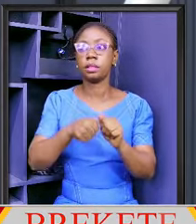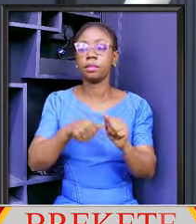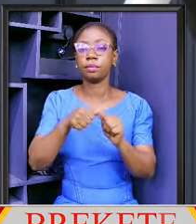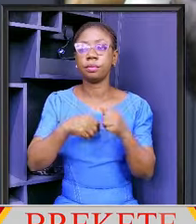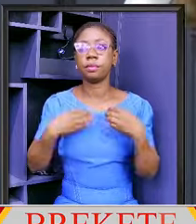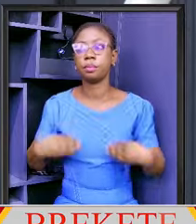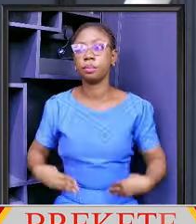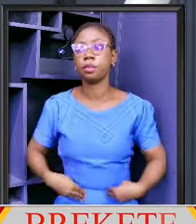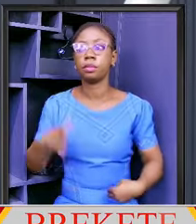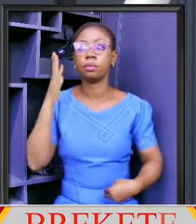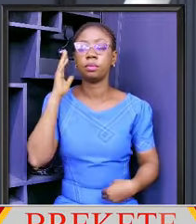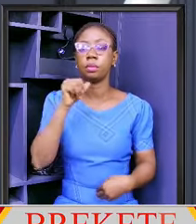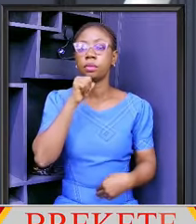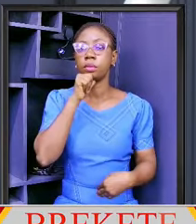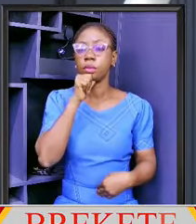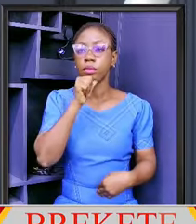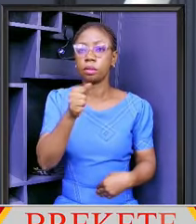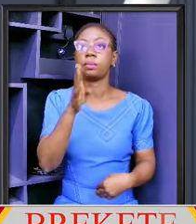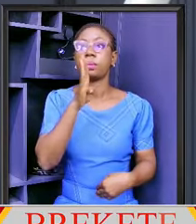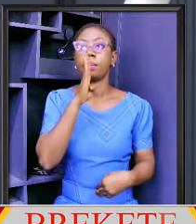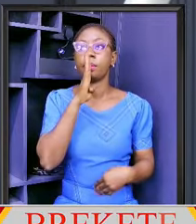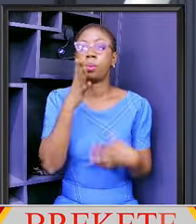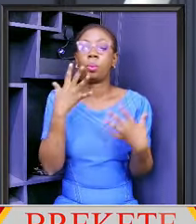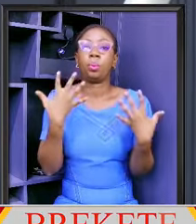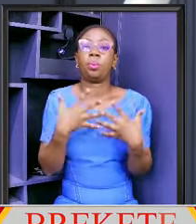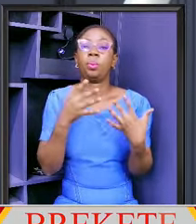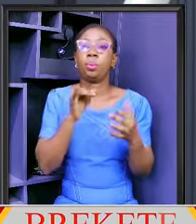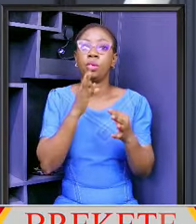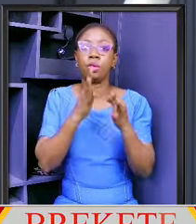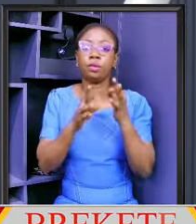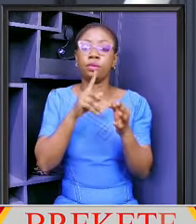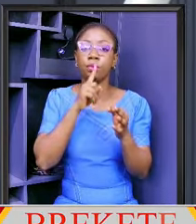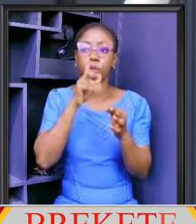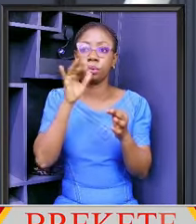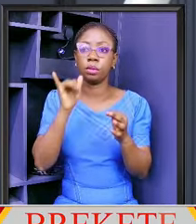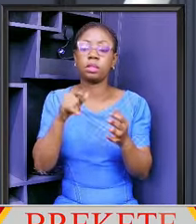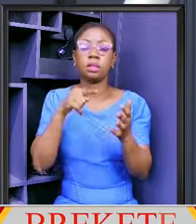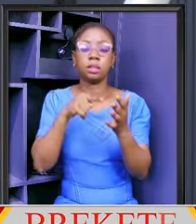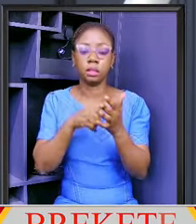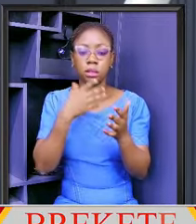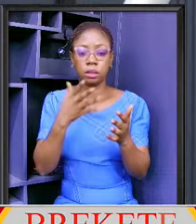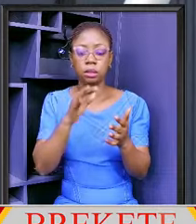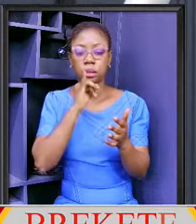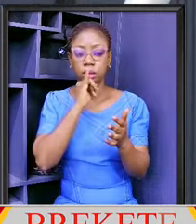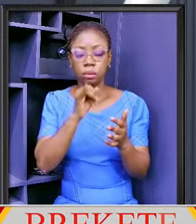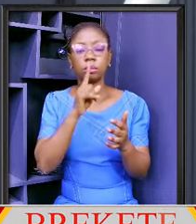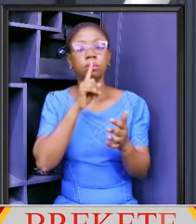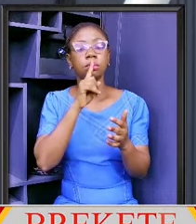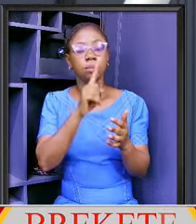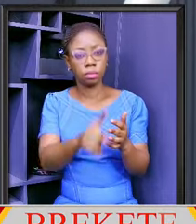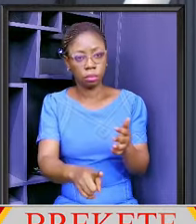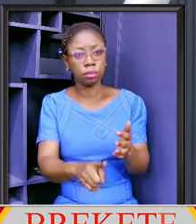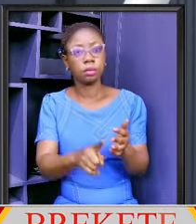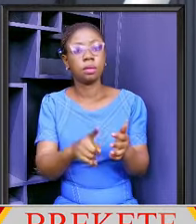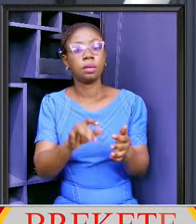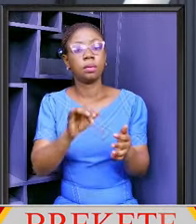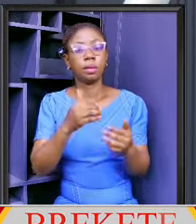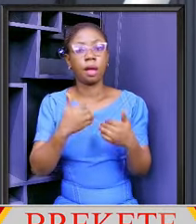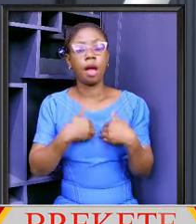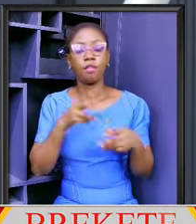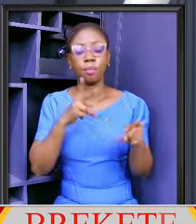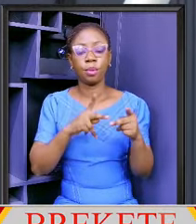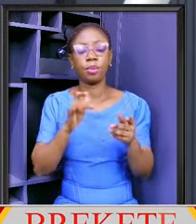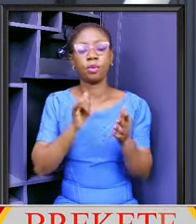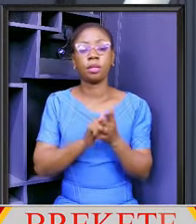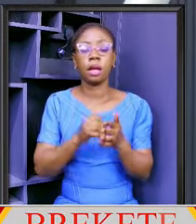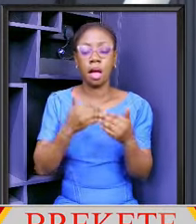everybody no go be coward if truly this thing not true within you they talk he get people we go